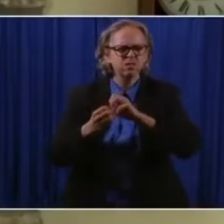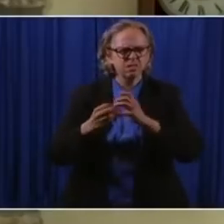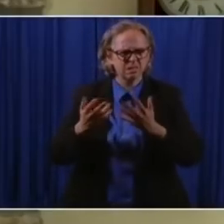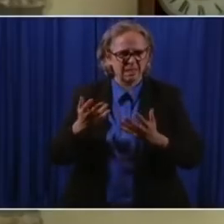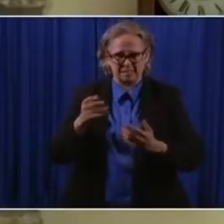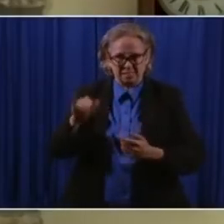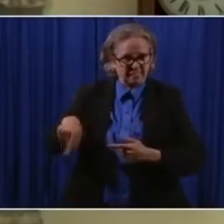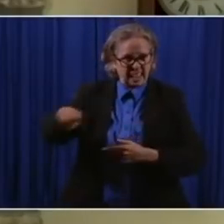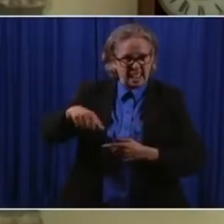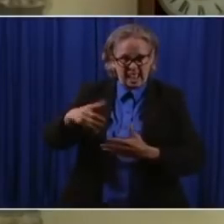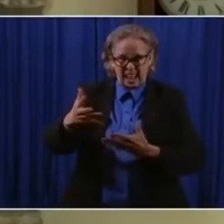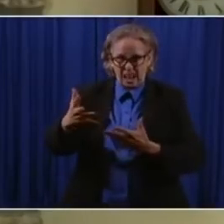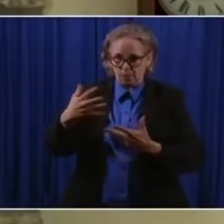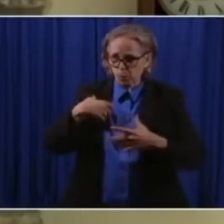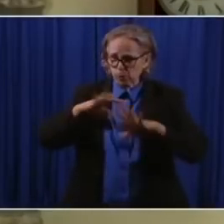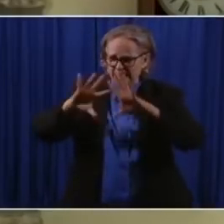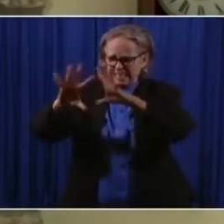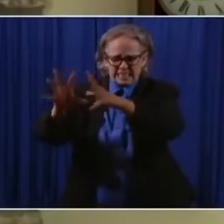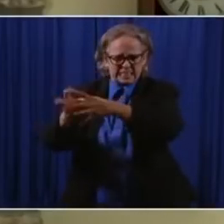and if we had removed them,